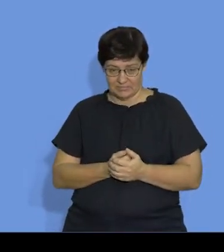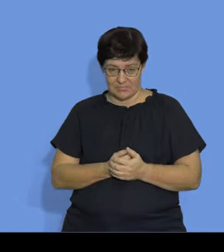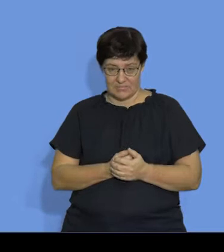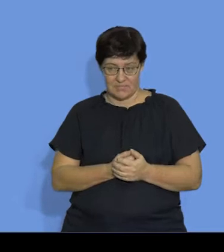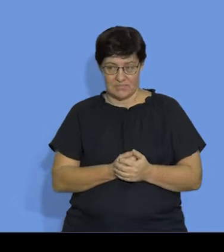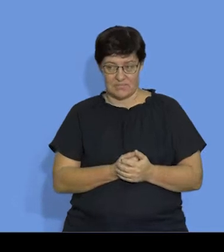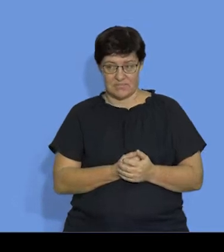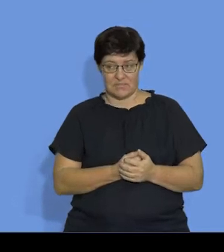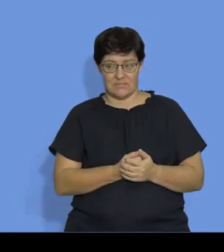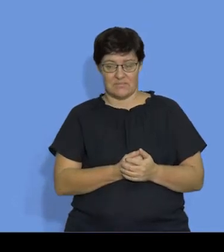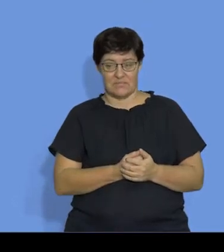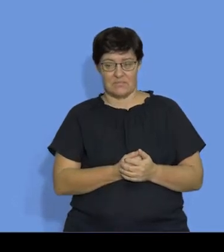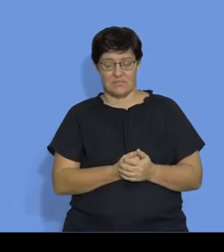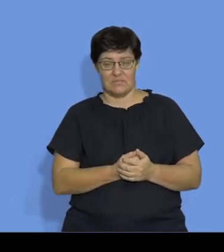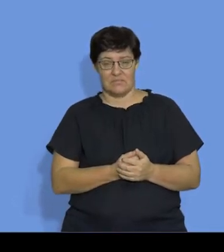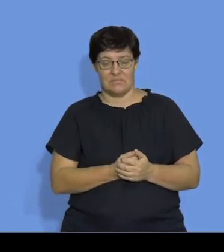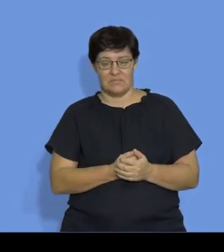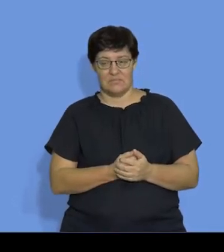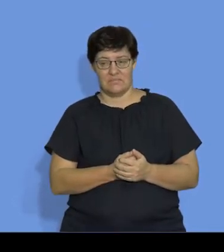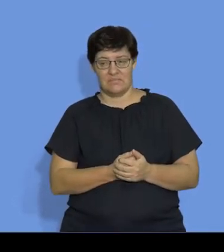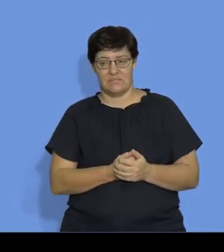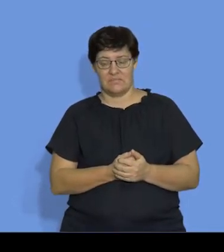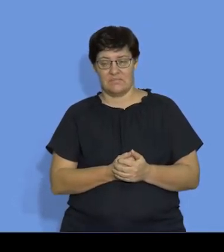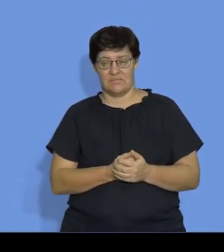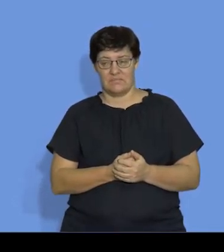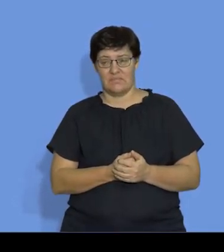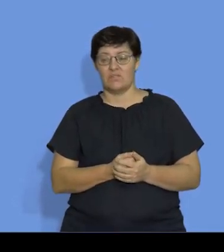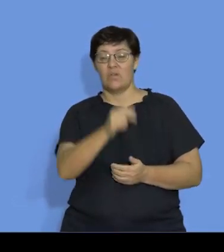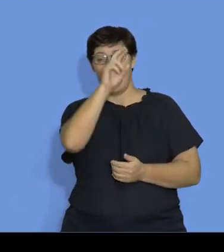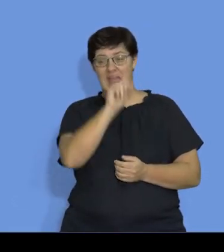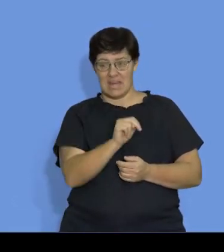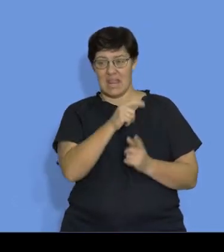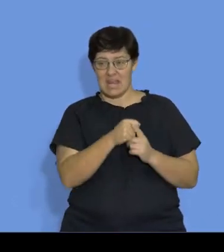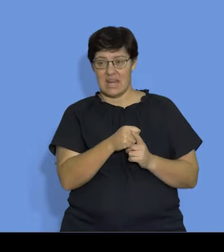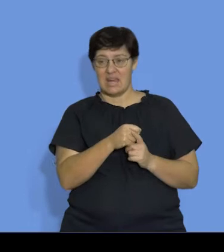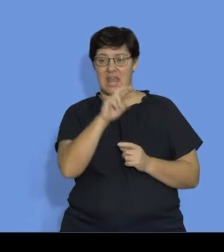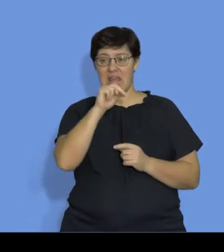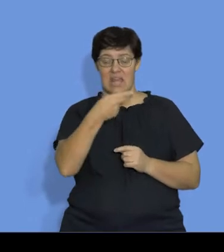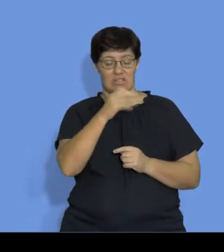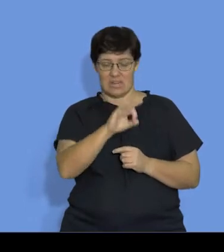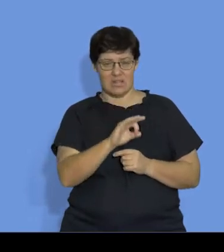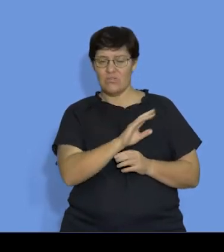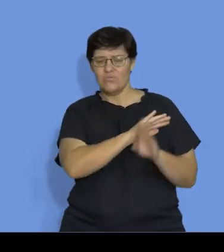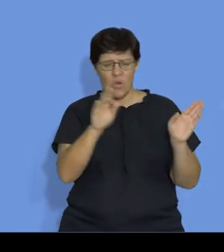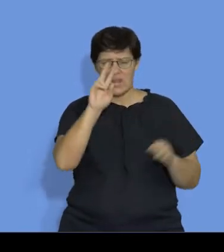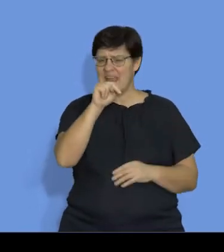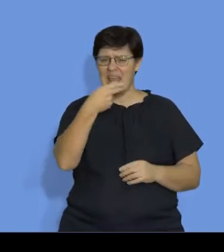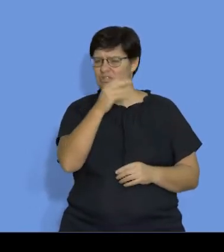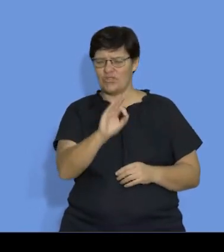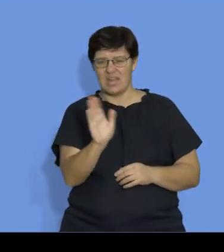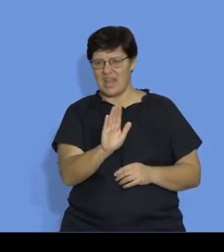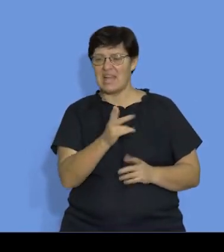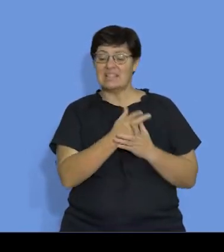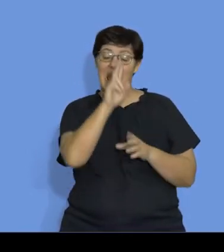Okay, so we are happy to say that the nitrogen in ammonia, it's not the ammonia, it's actually the